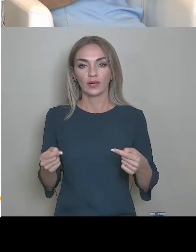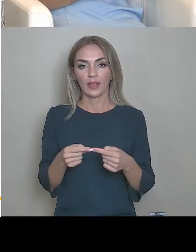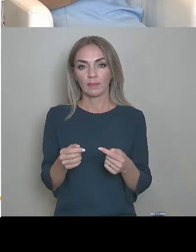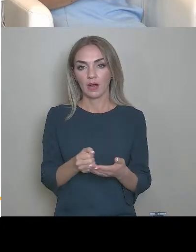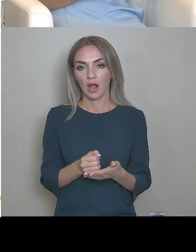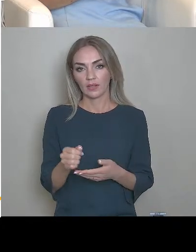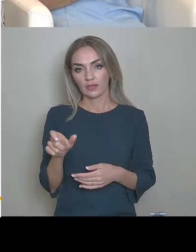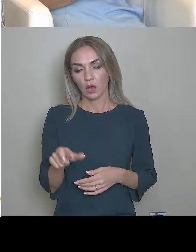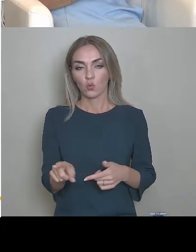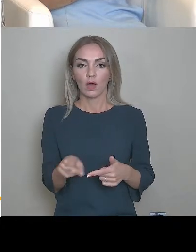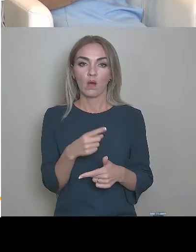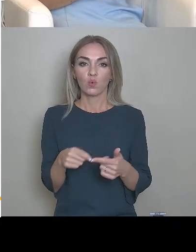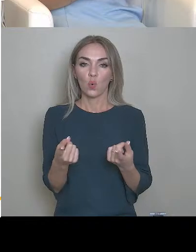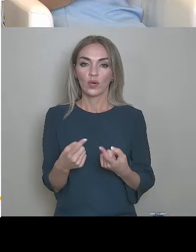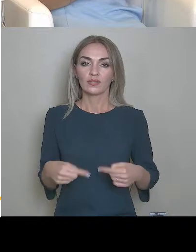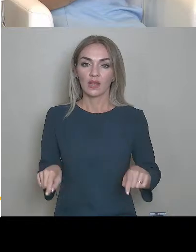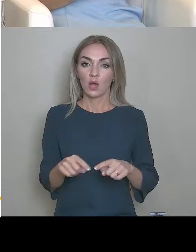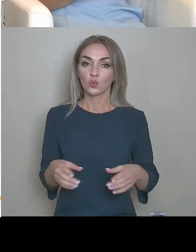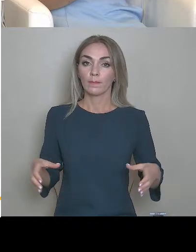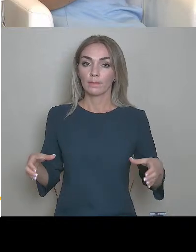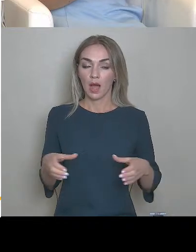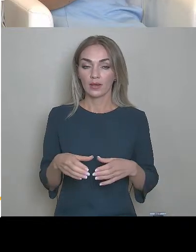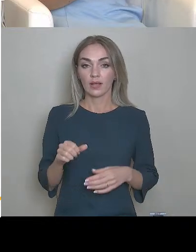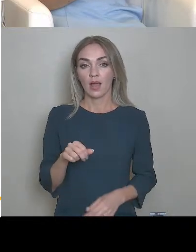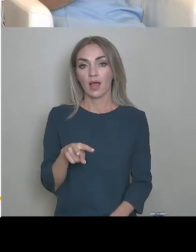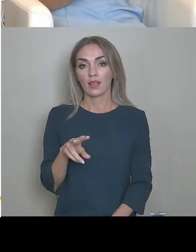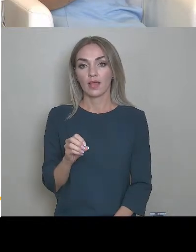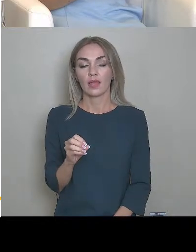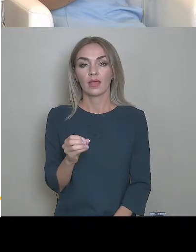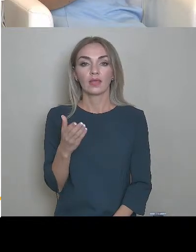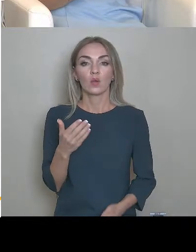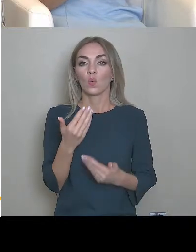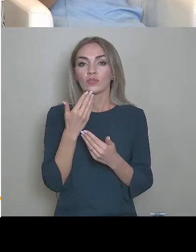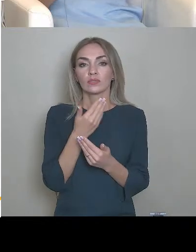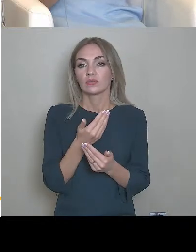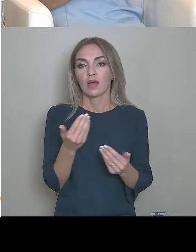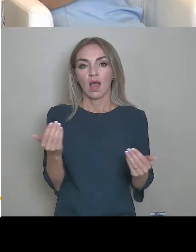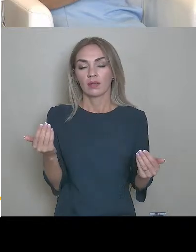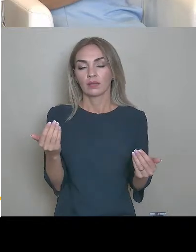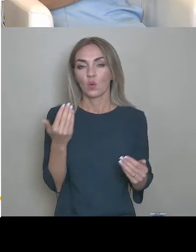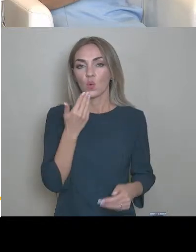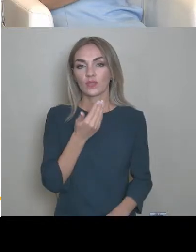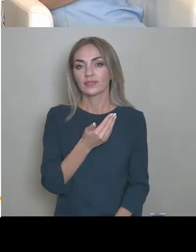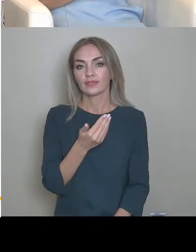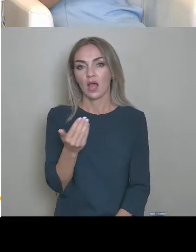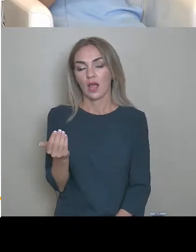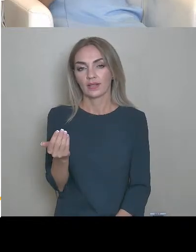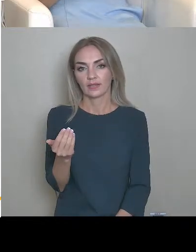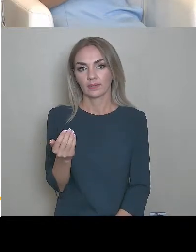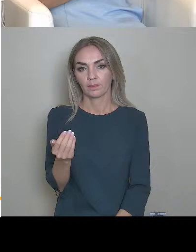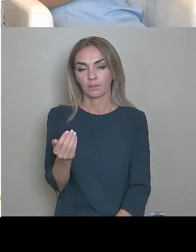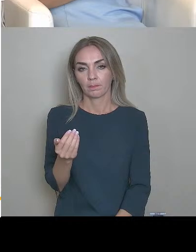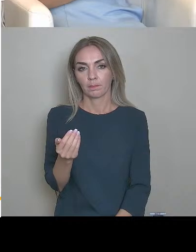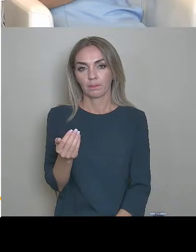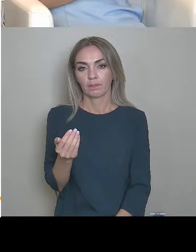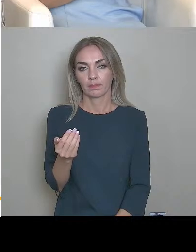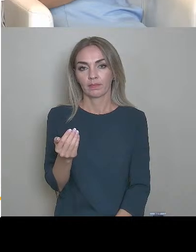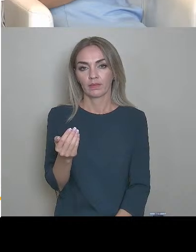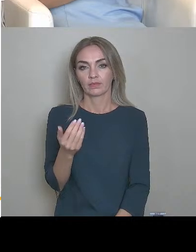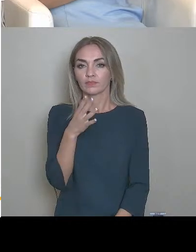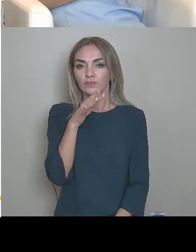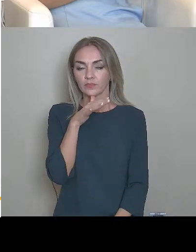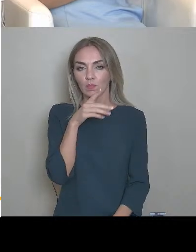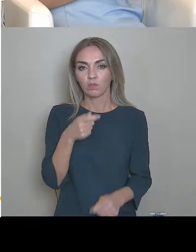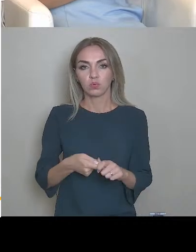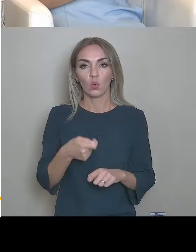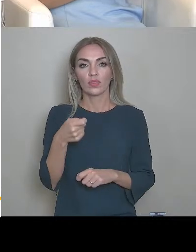moment the candidate or the party or organization nominated the person and submitted all the documents. So they have 5 days